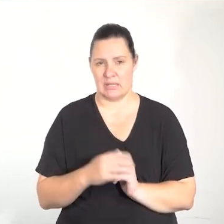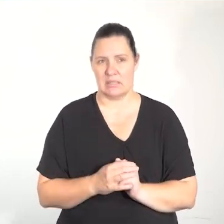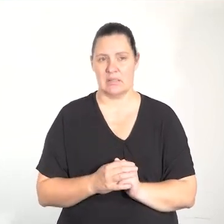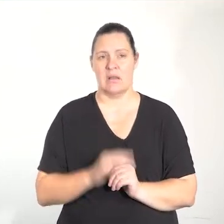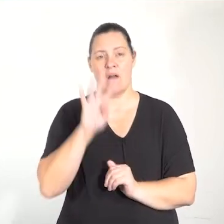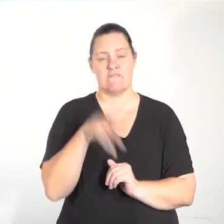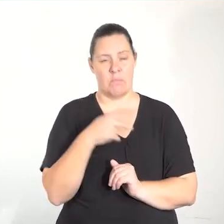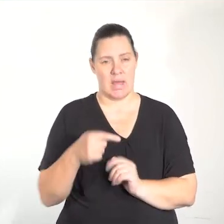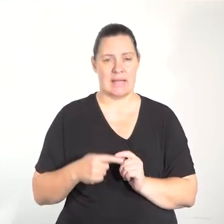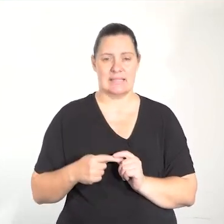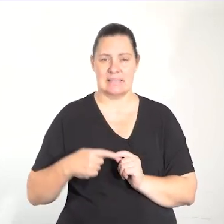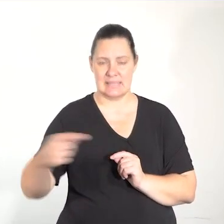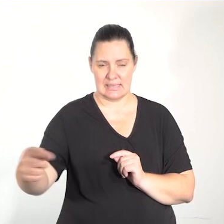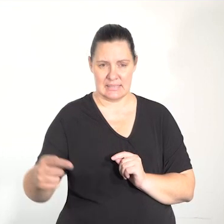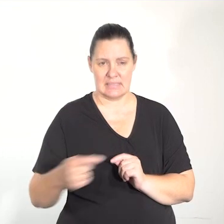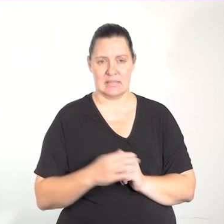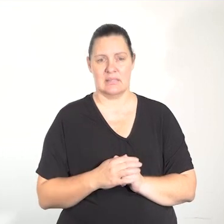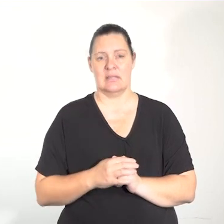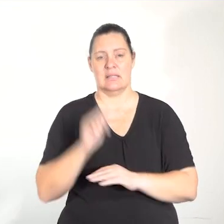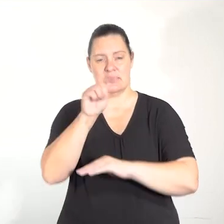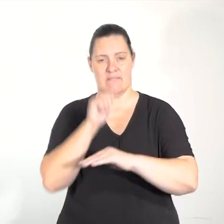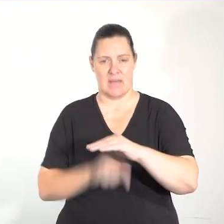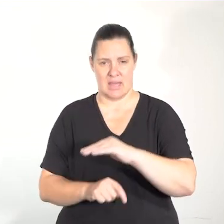correct. Our formula will be distance